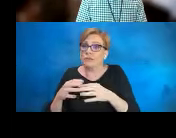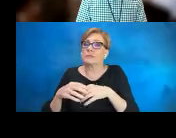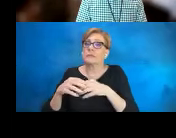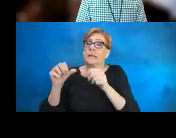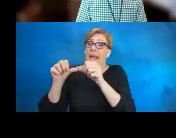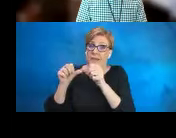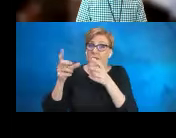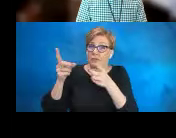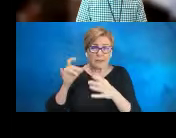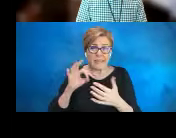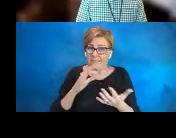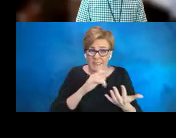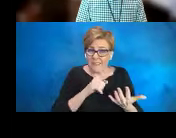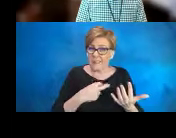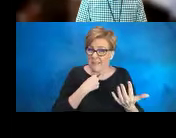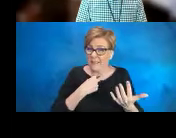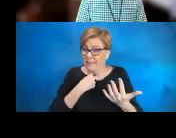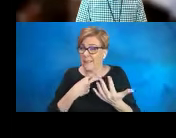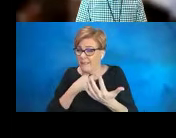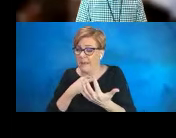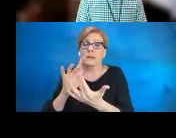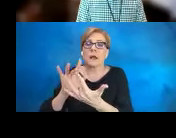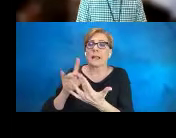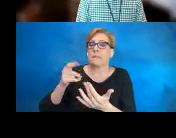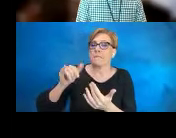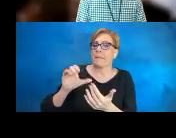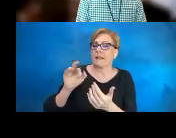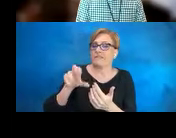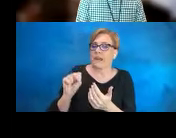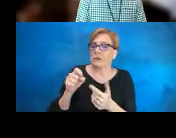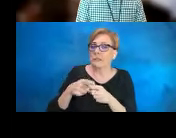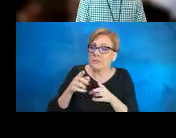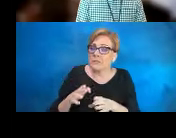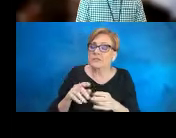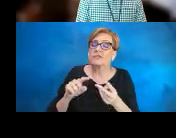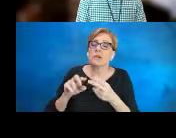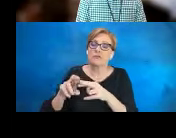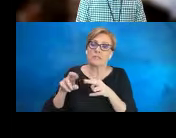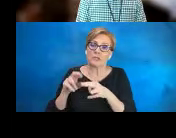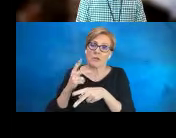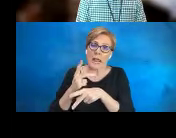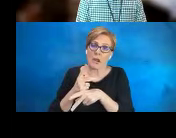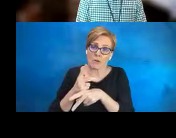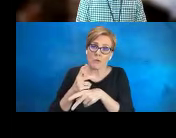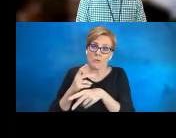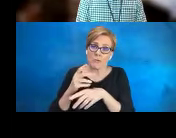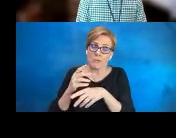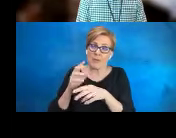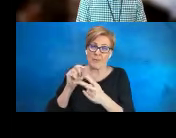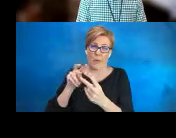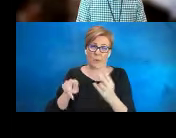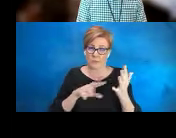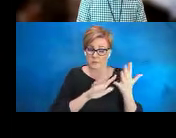moving, reaching out to the public affairs specialists and the regional communications directors. Those are all the folks under operations. For